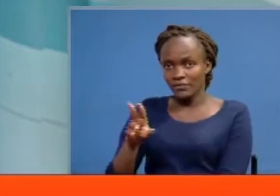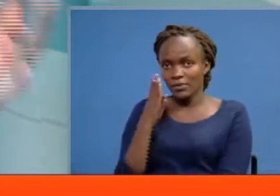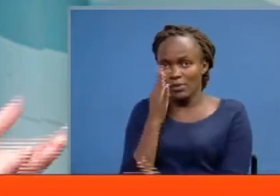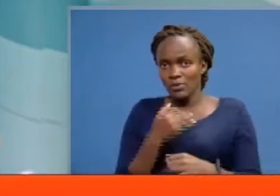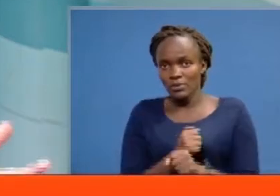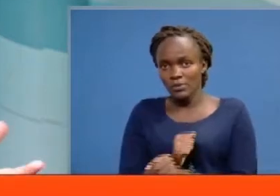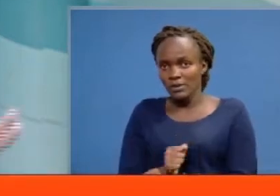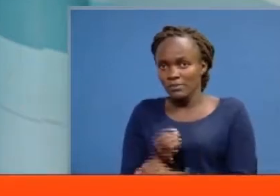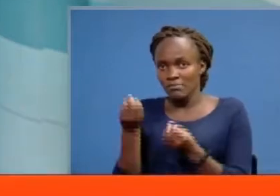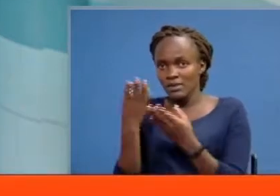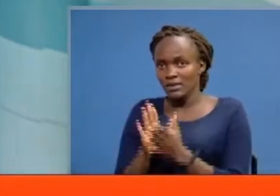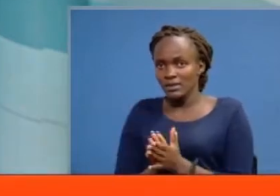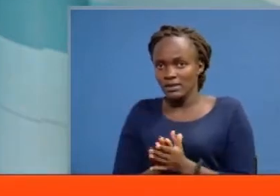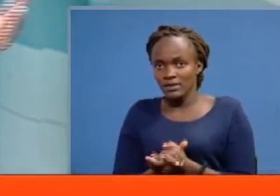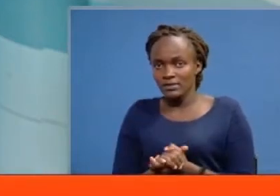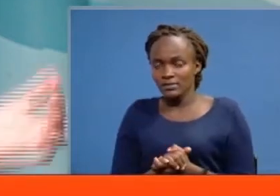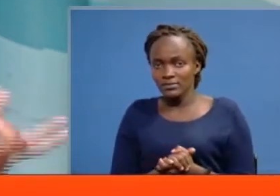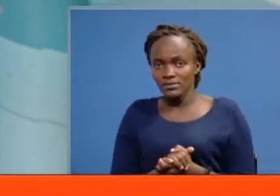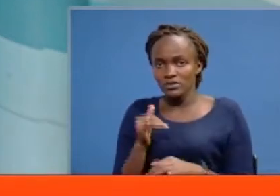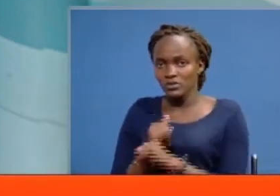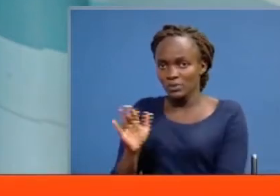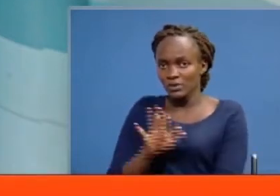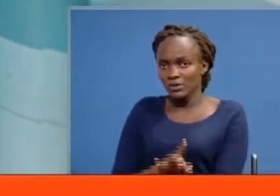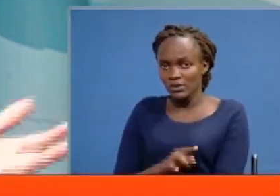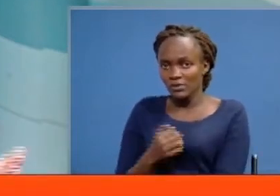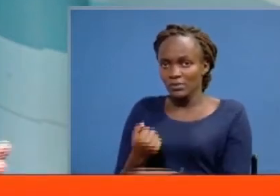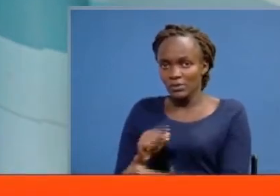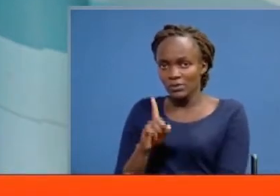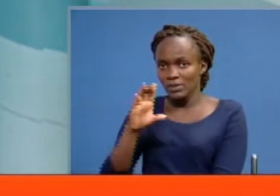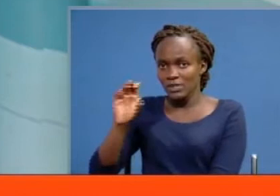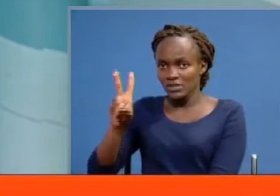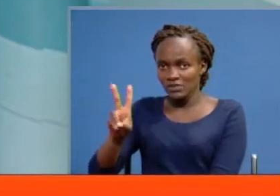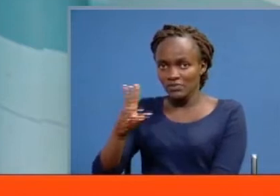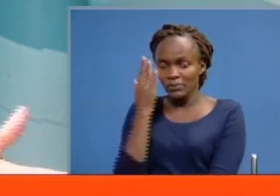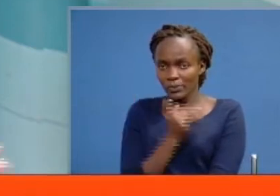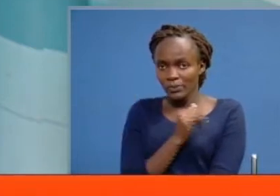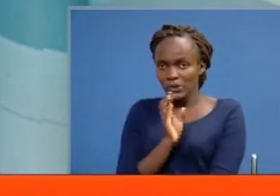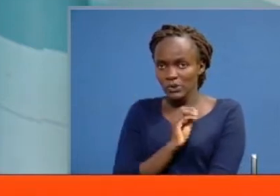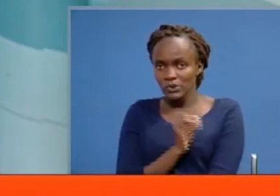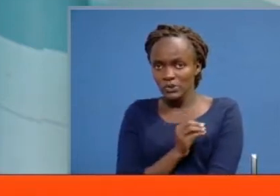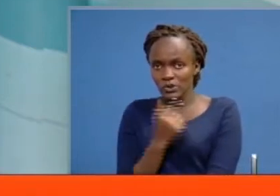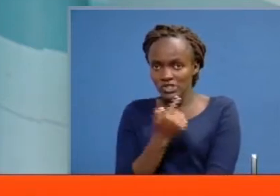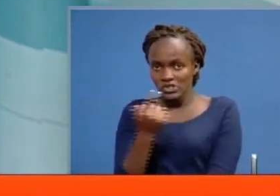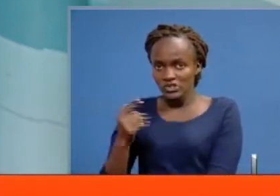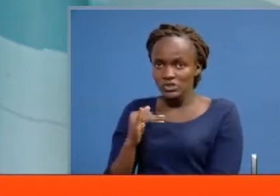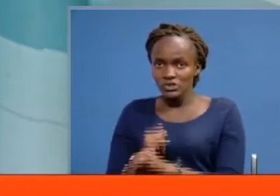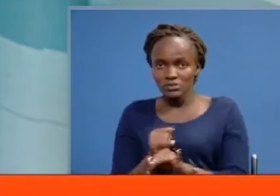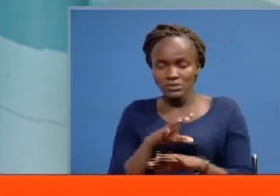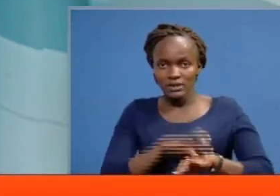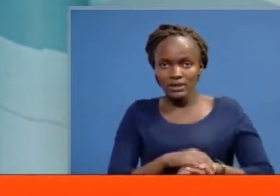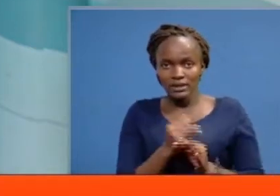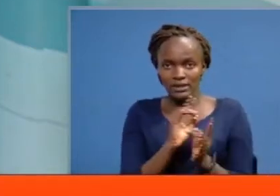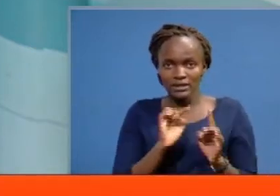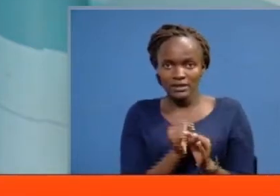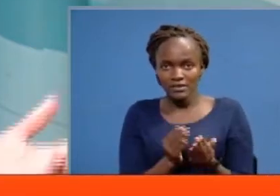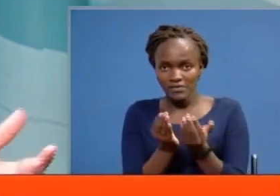for 1,000 CVs, 1,000 jobs for one CV and you don't get it, because every job has a different requirement. So